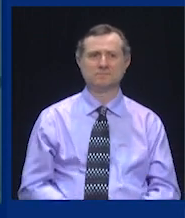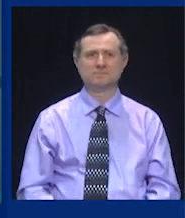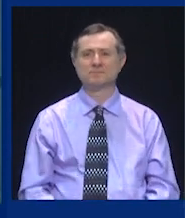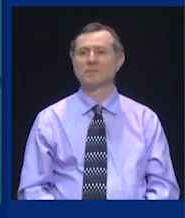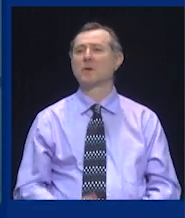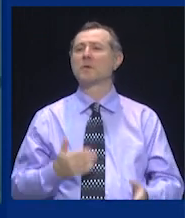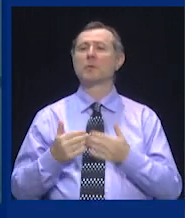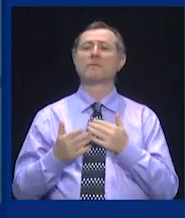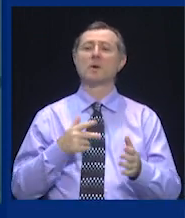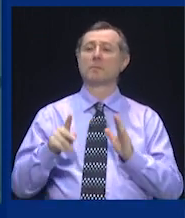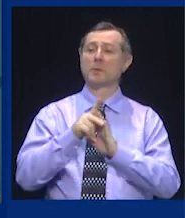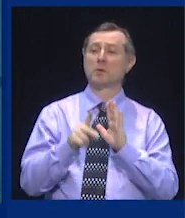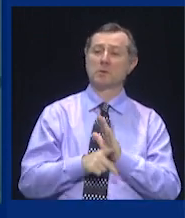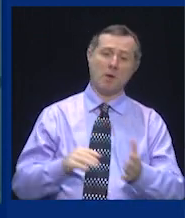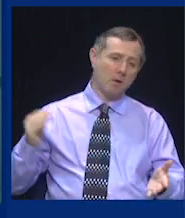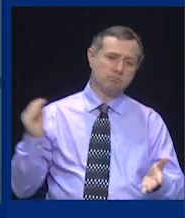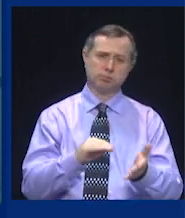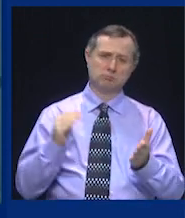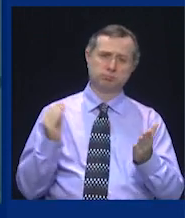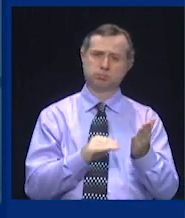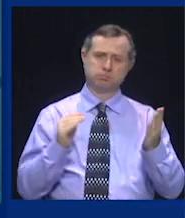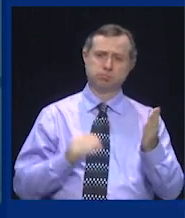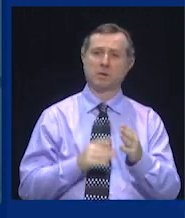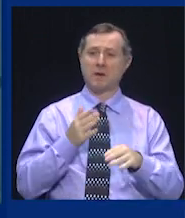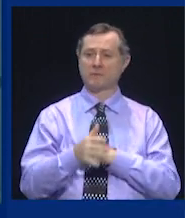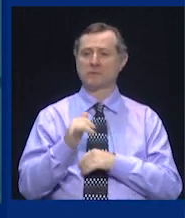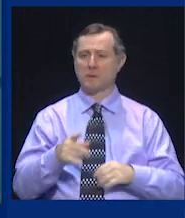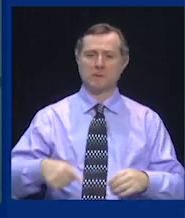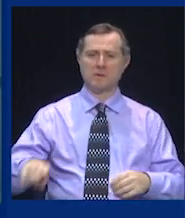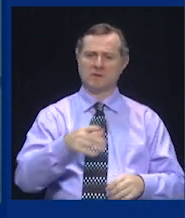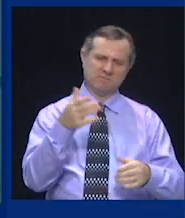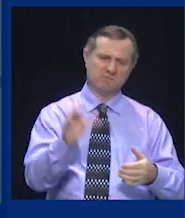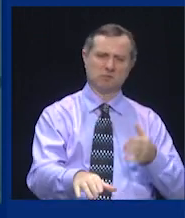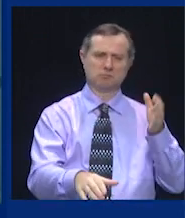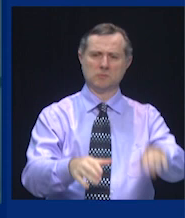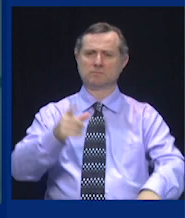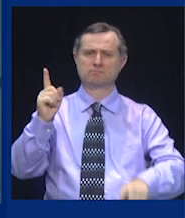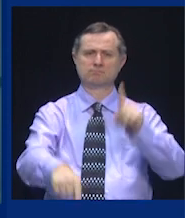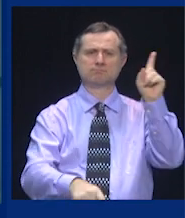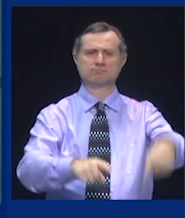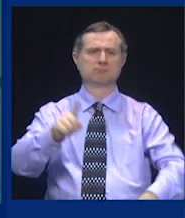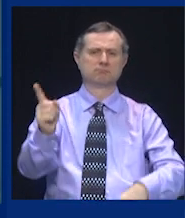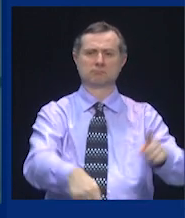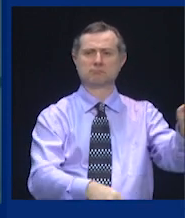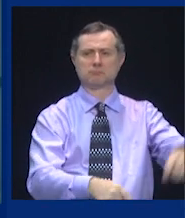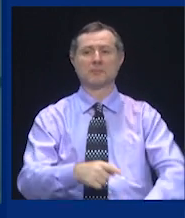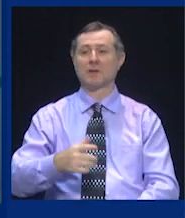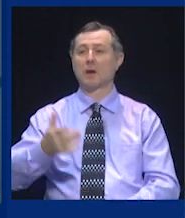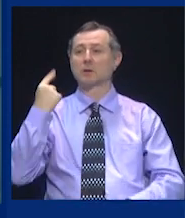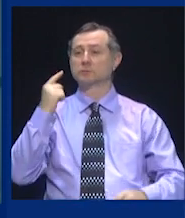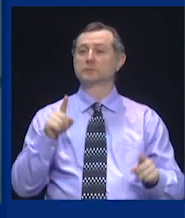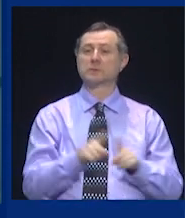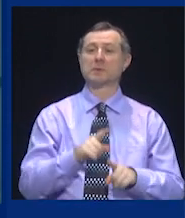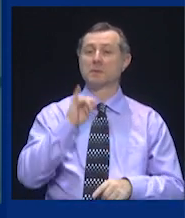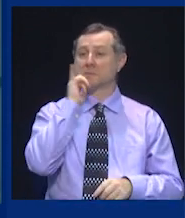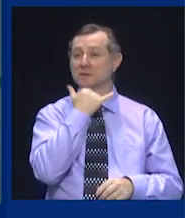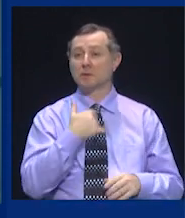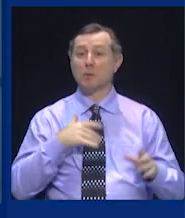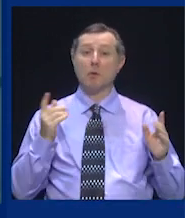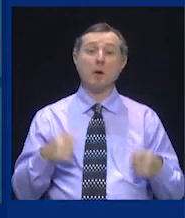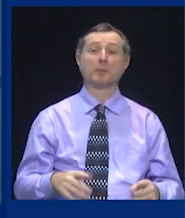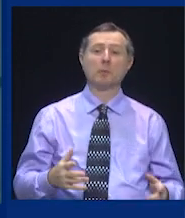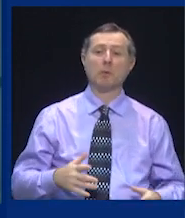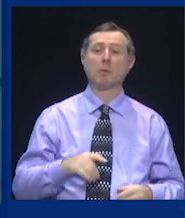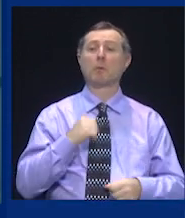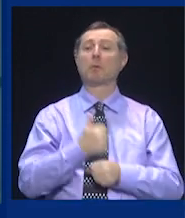set, they then have to enforce. Let's not make the mistake we made last year, where they set policies, but that